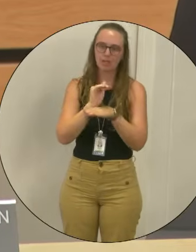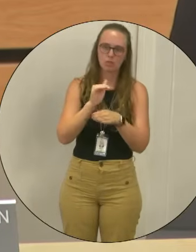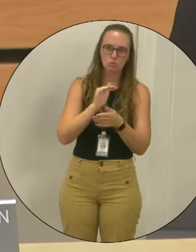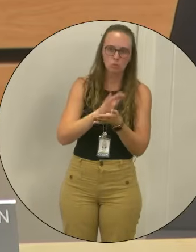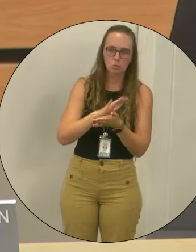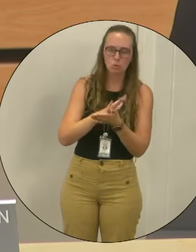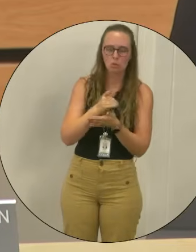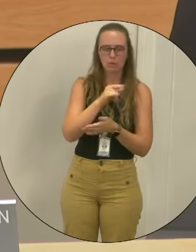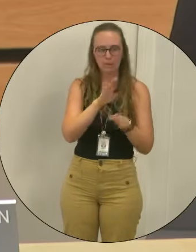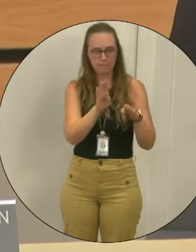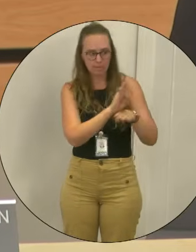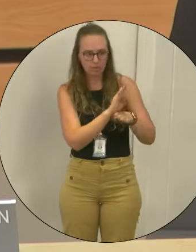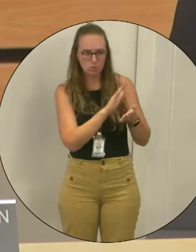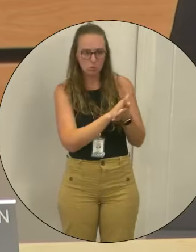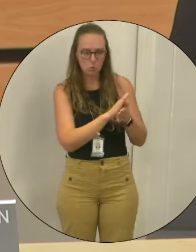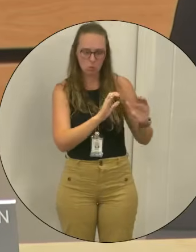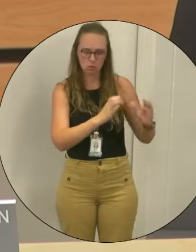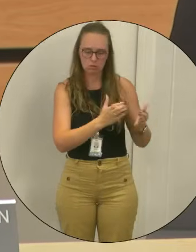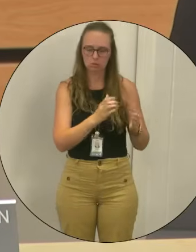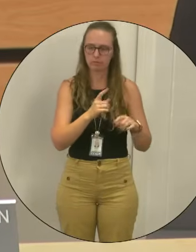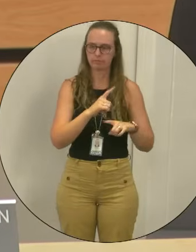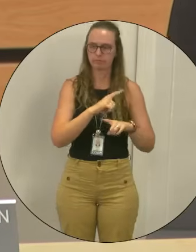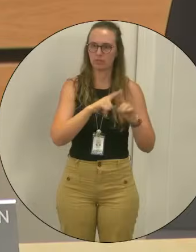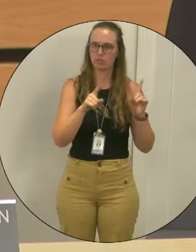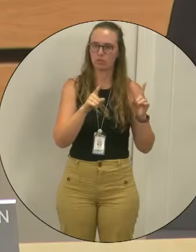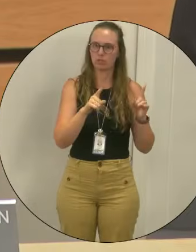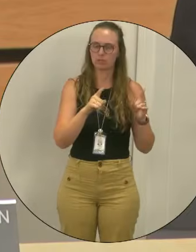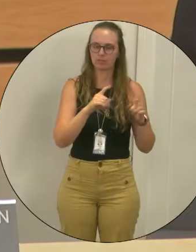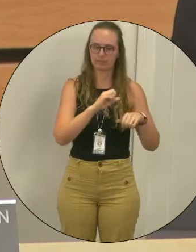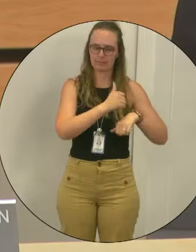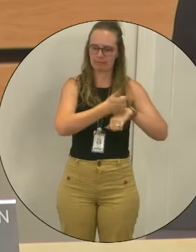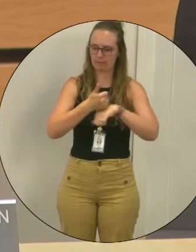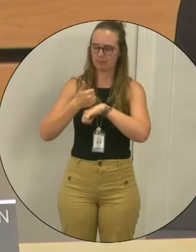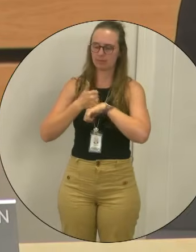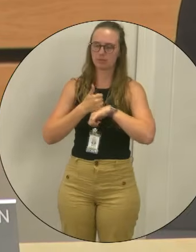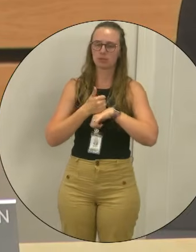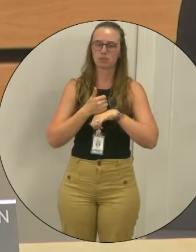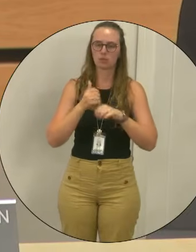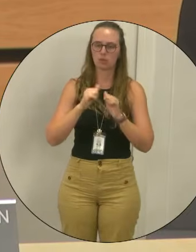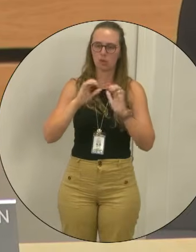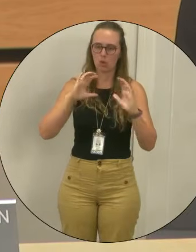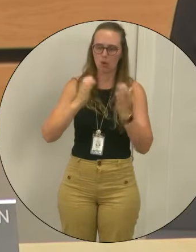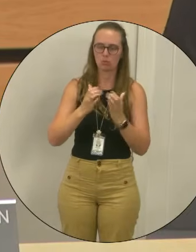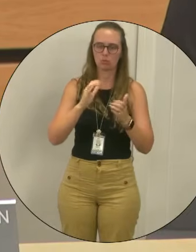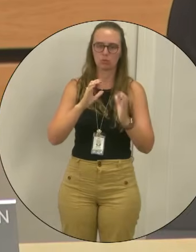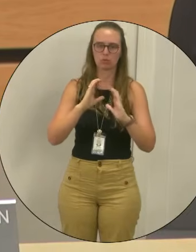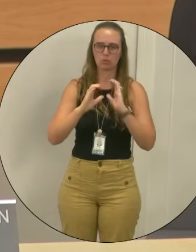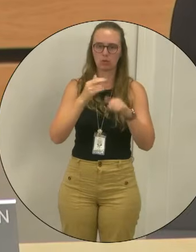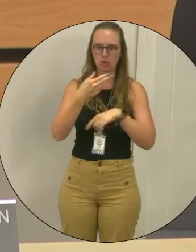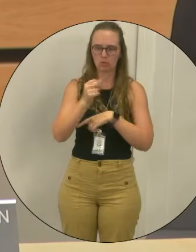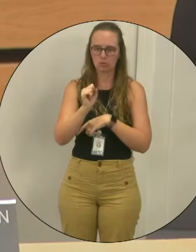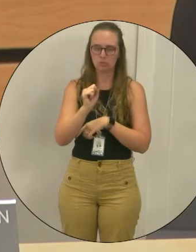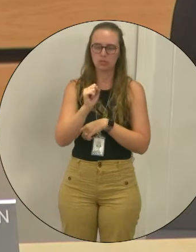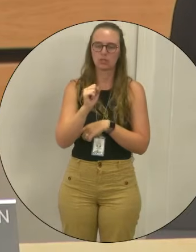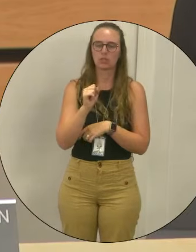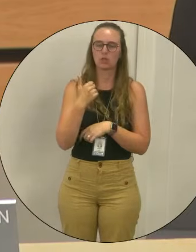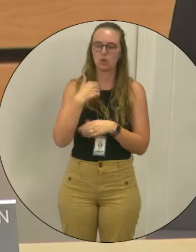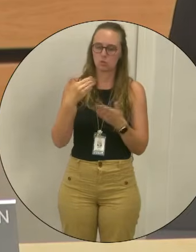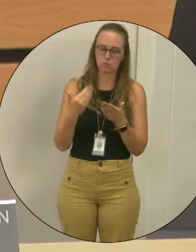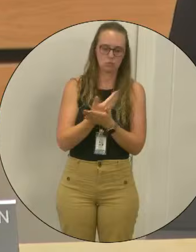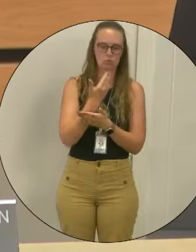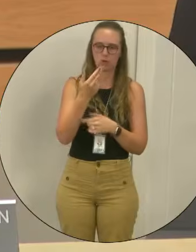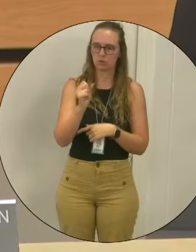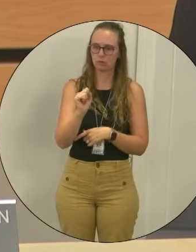their behavior schools, with alternative settings, with Global Community High School, which is our